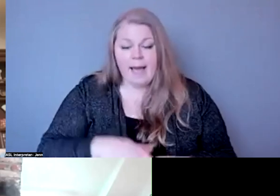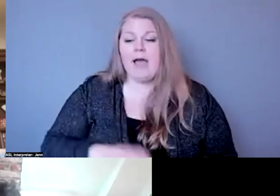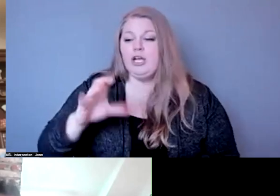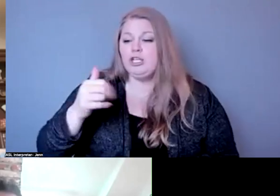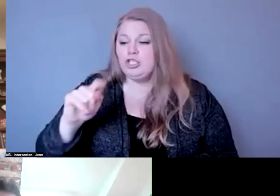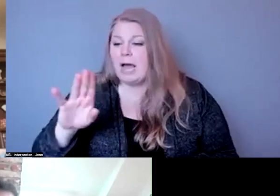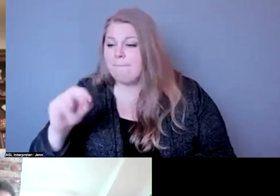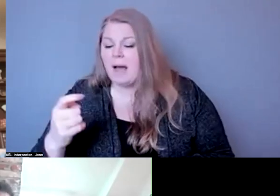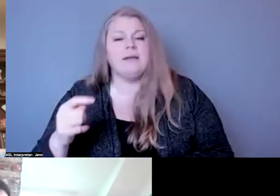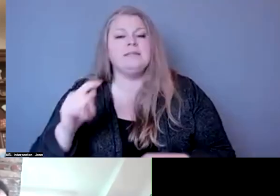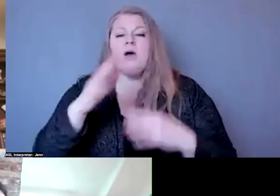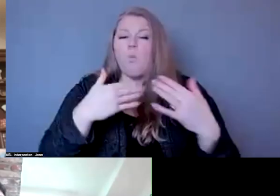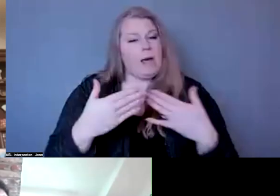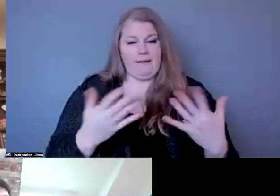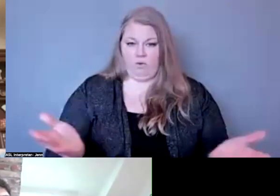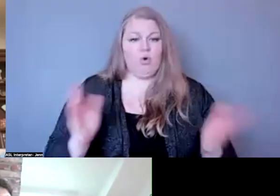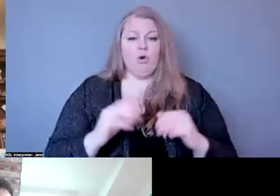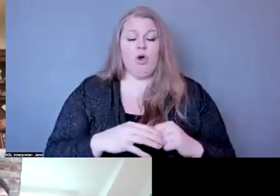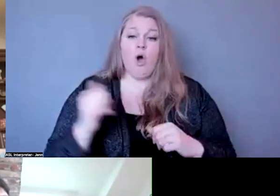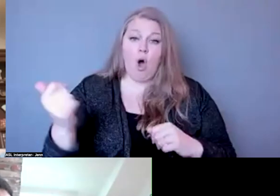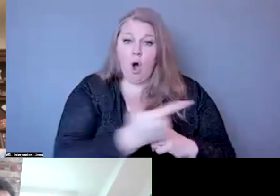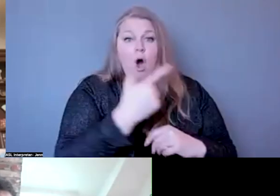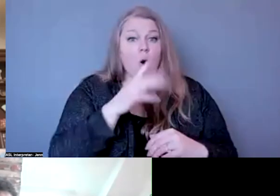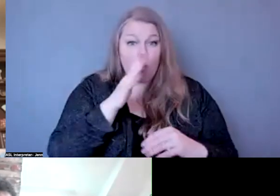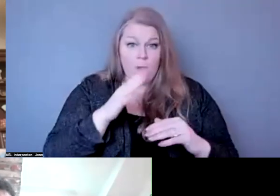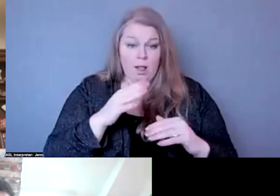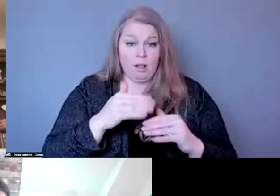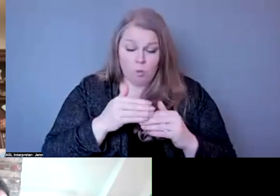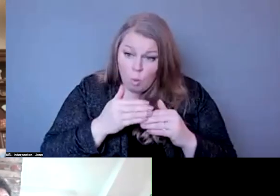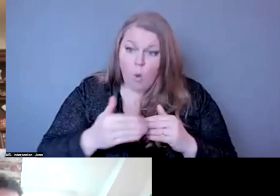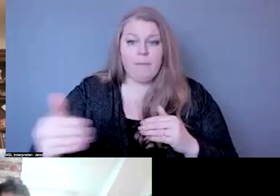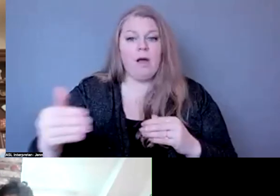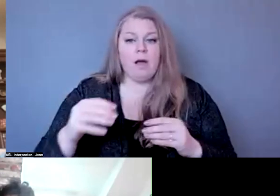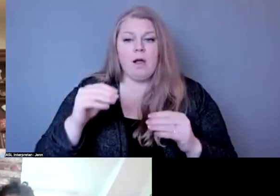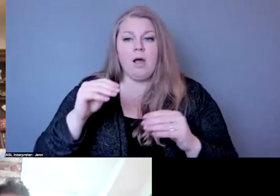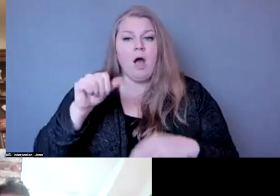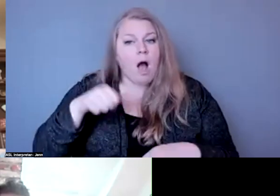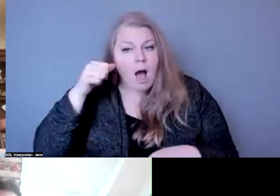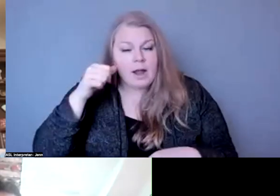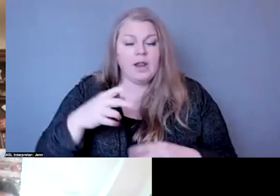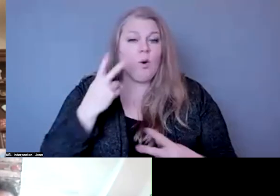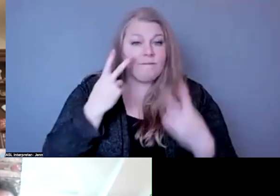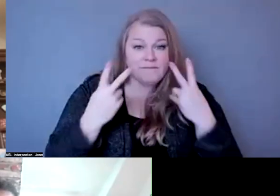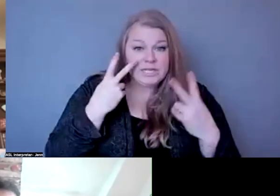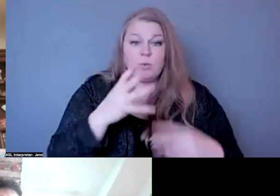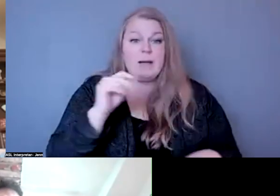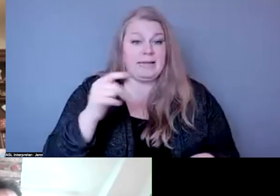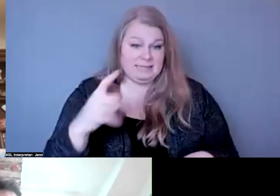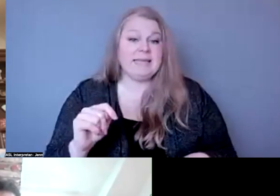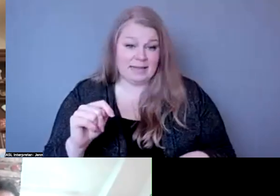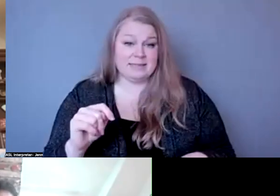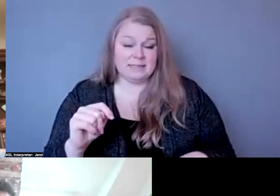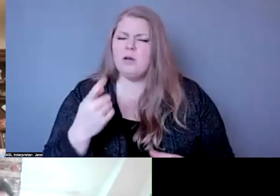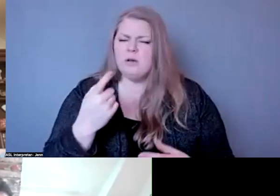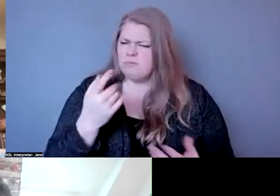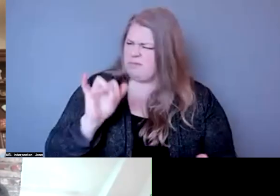chatbots, what have you, will go beyond audio, visual, and text. So what do we mean by